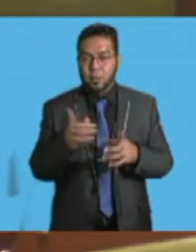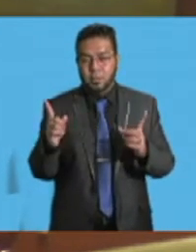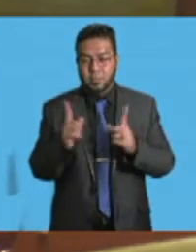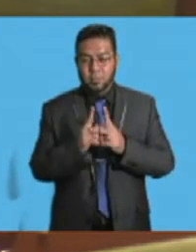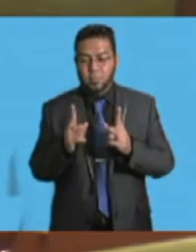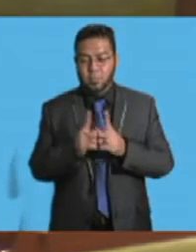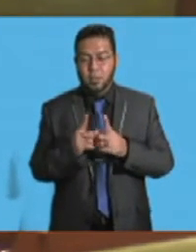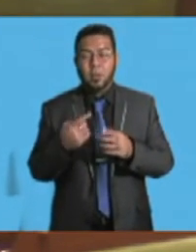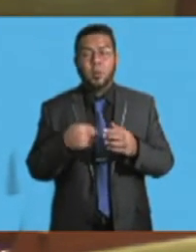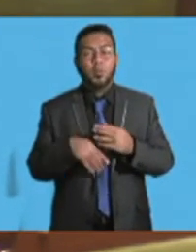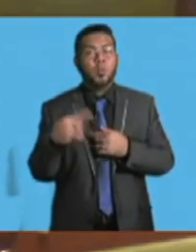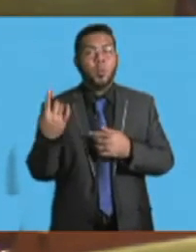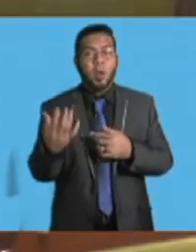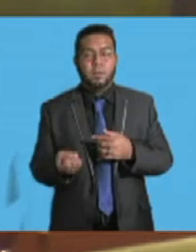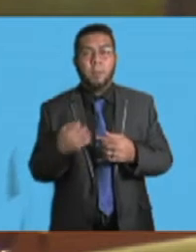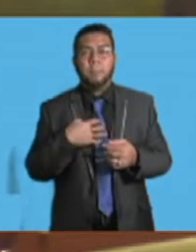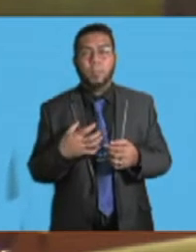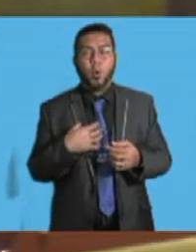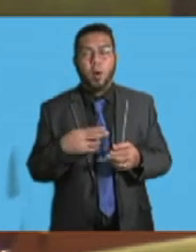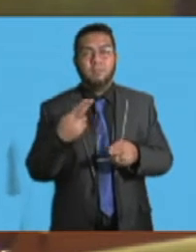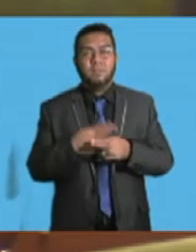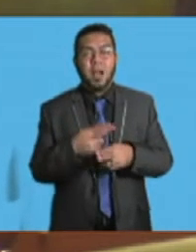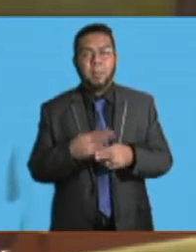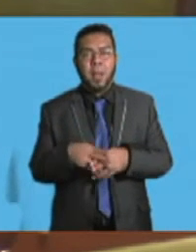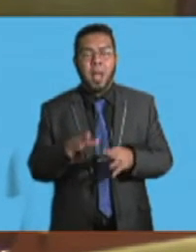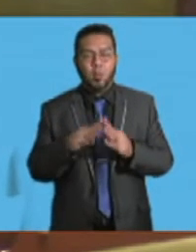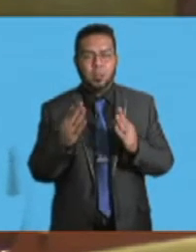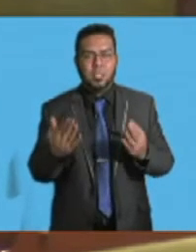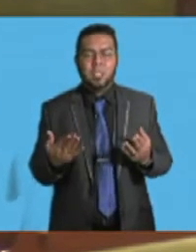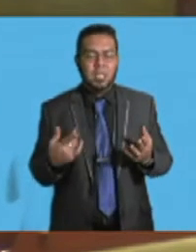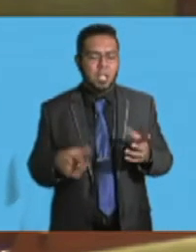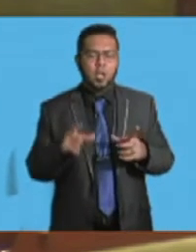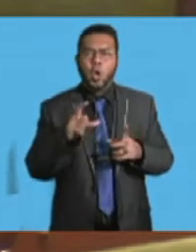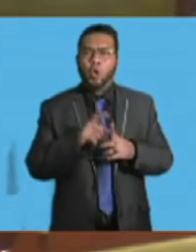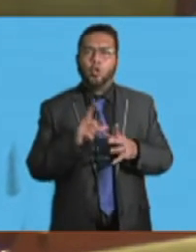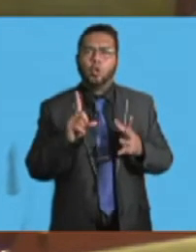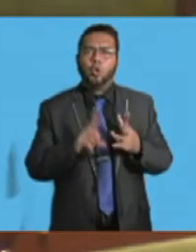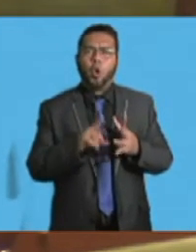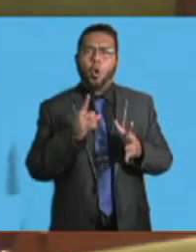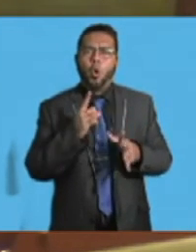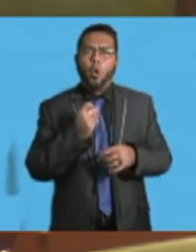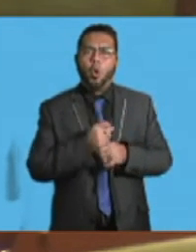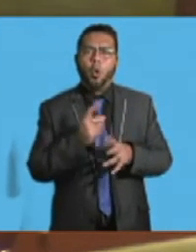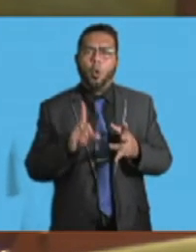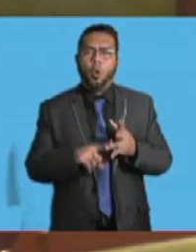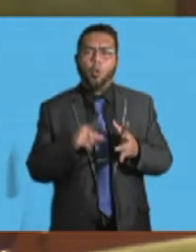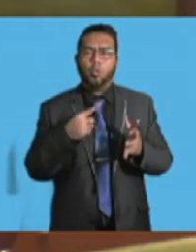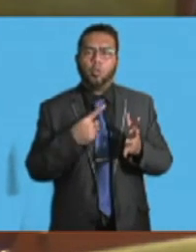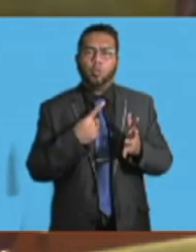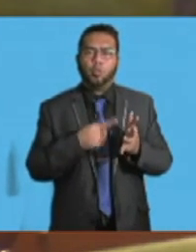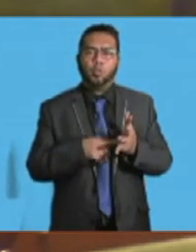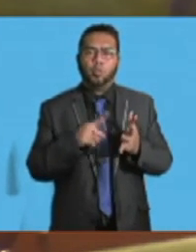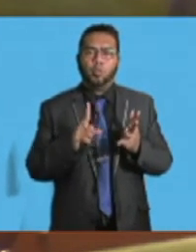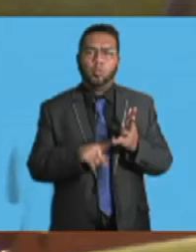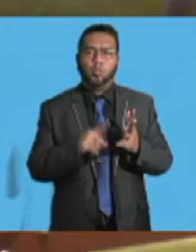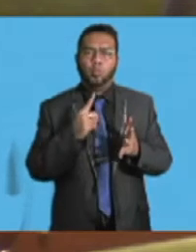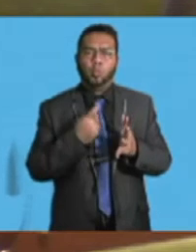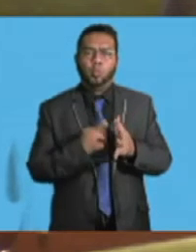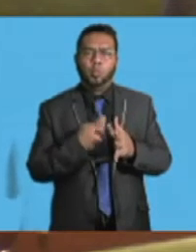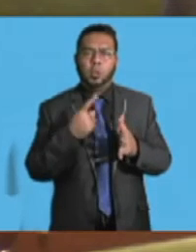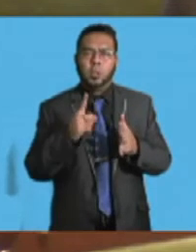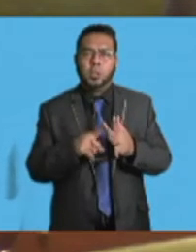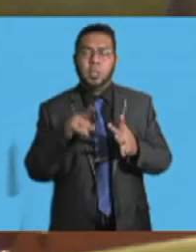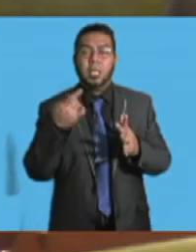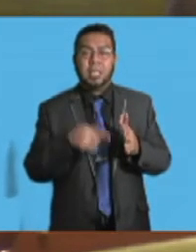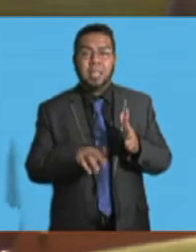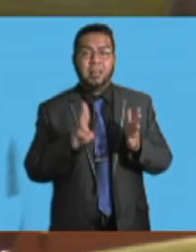farmers to have more farmhouses in the Tikina of Dongutuki and Namuka. Livestock, Madam Speaker, a total of 15 million has been